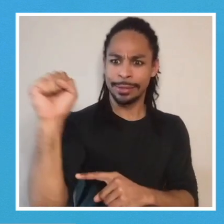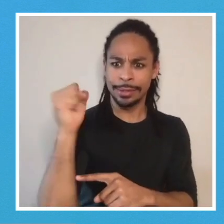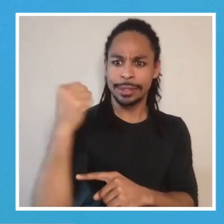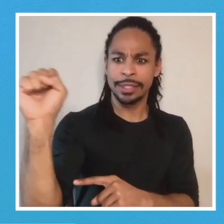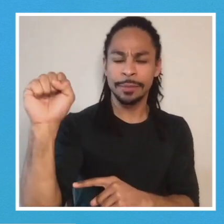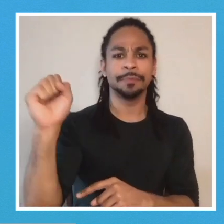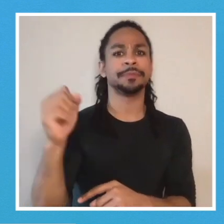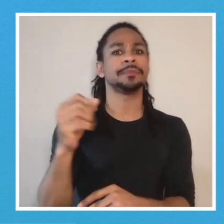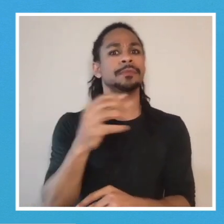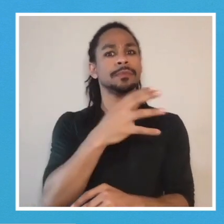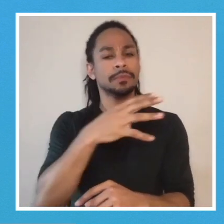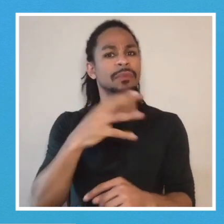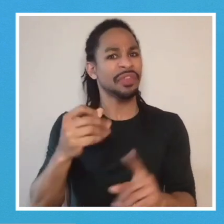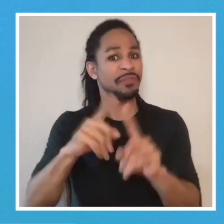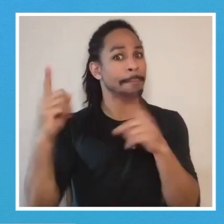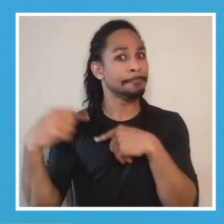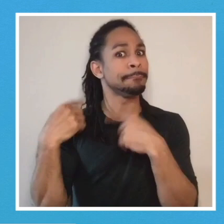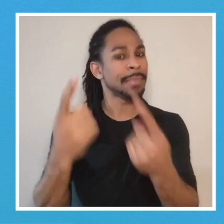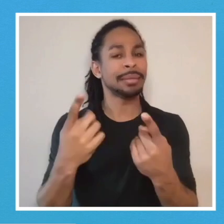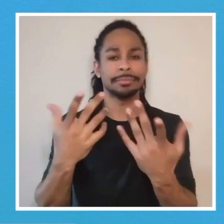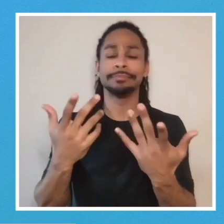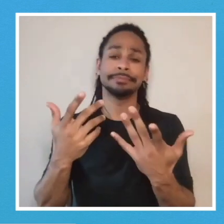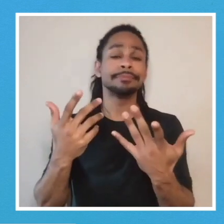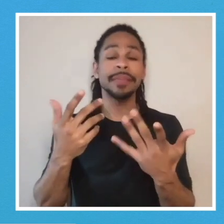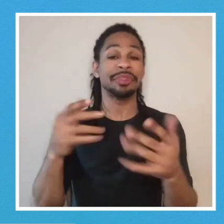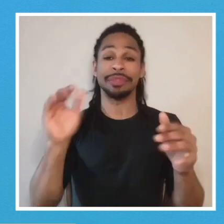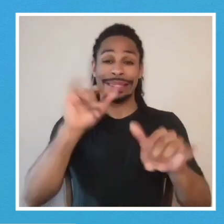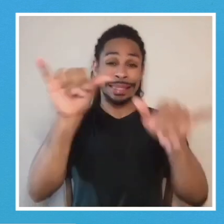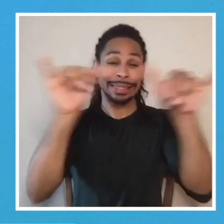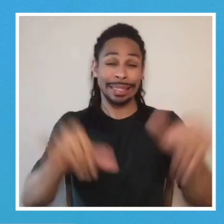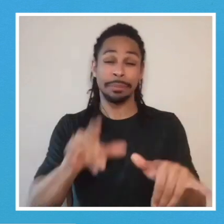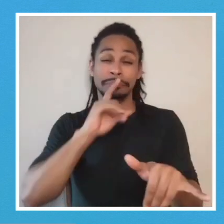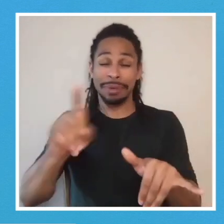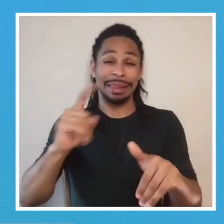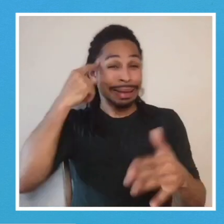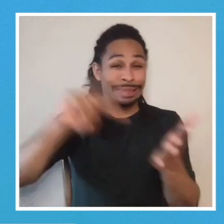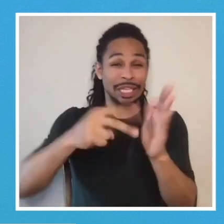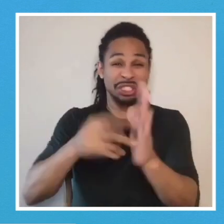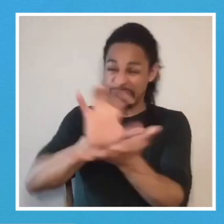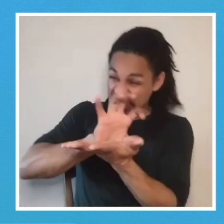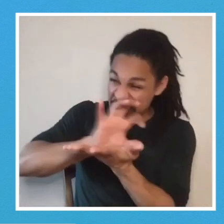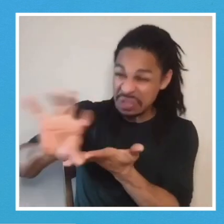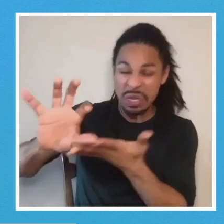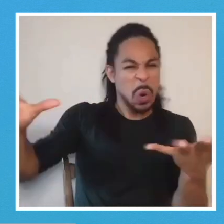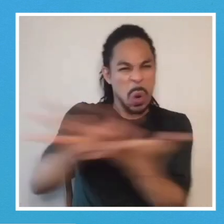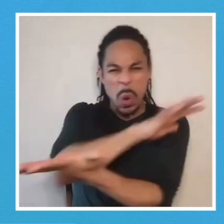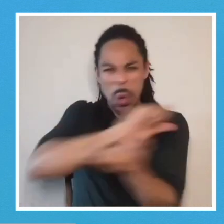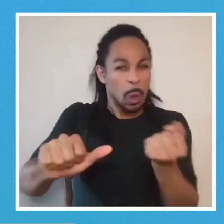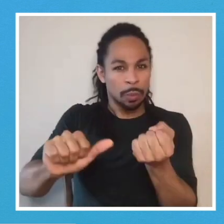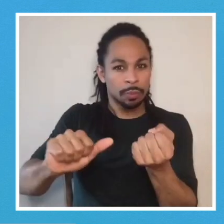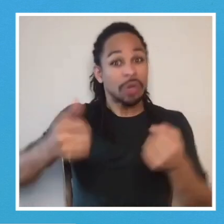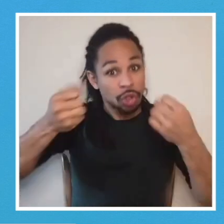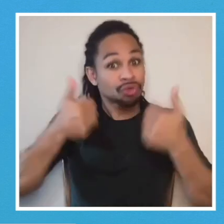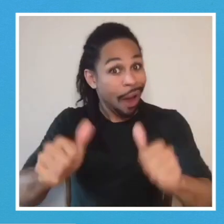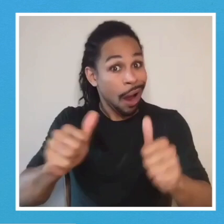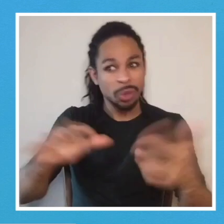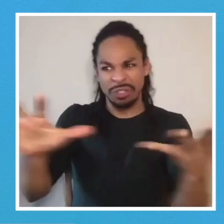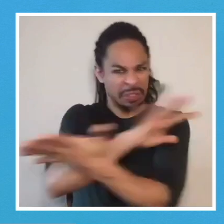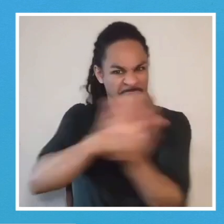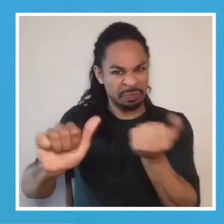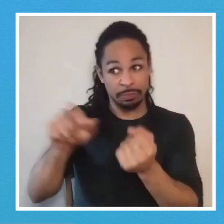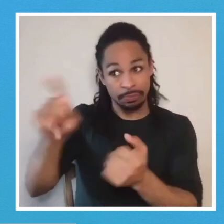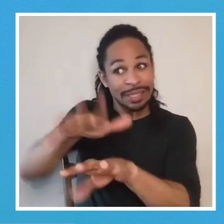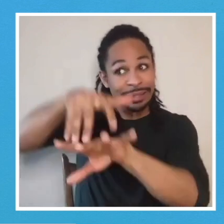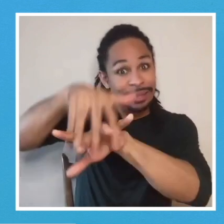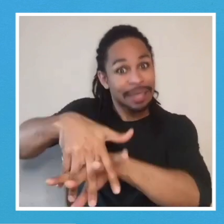systematically were wiped out, or the white people here attempted to wipe them out. And they